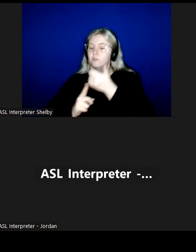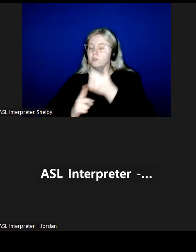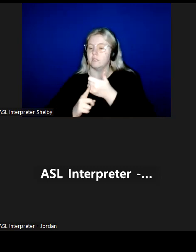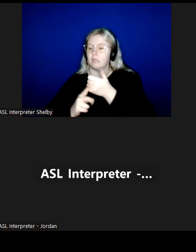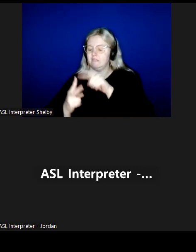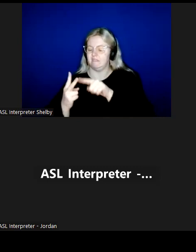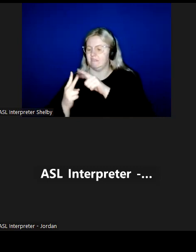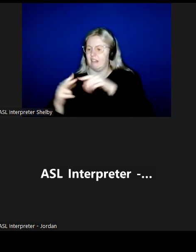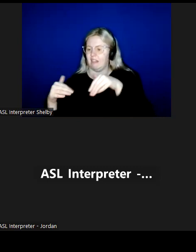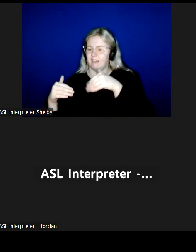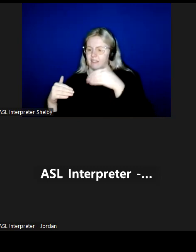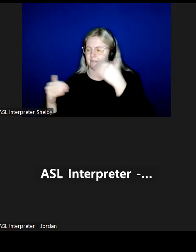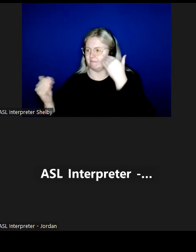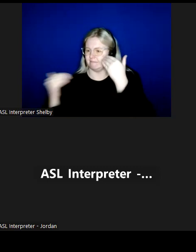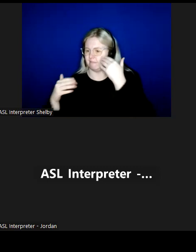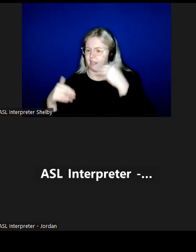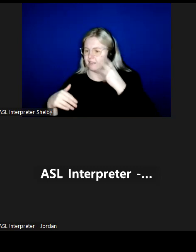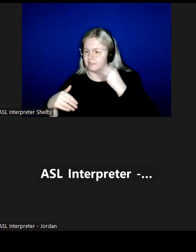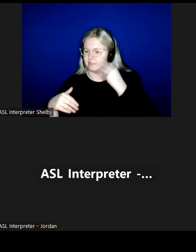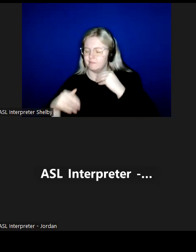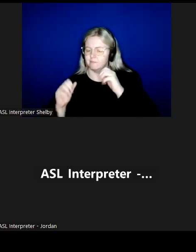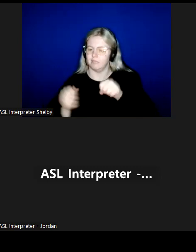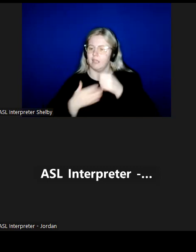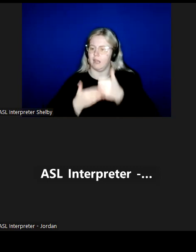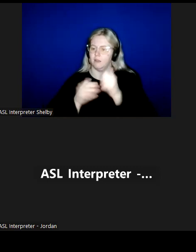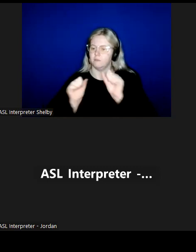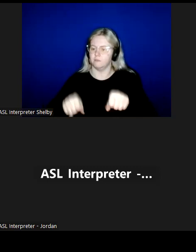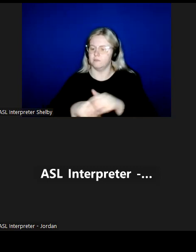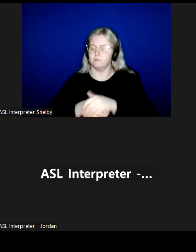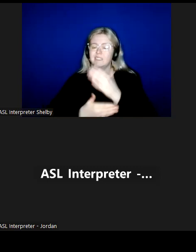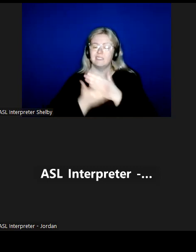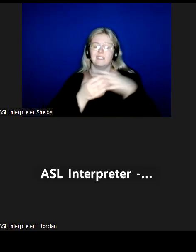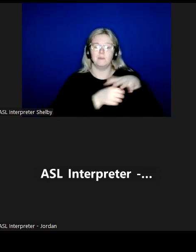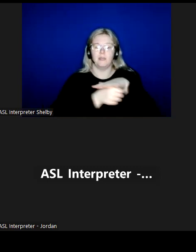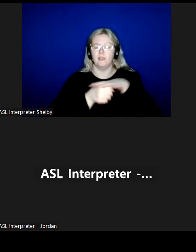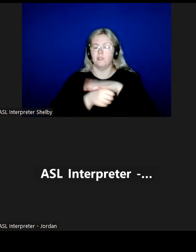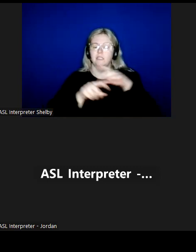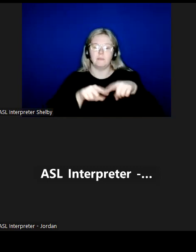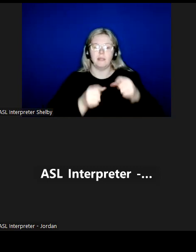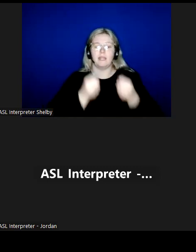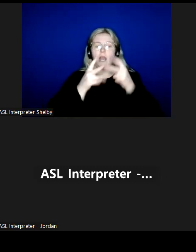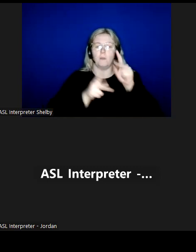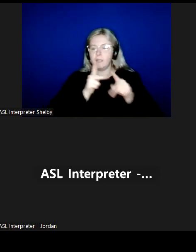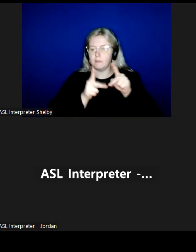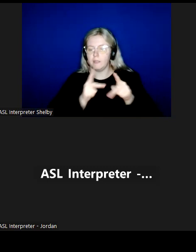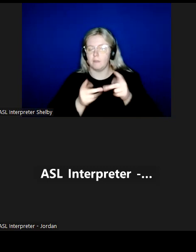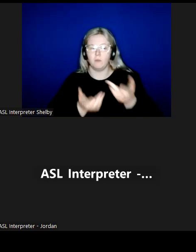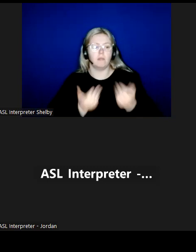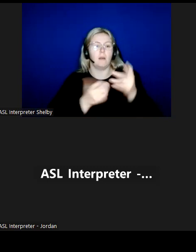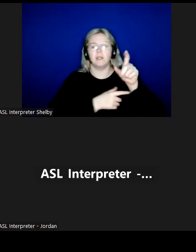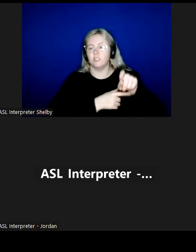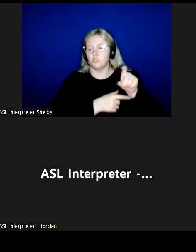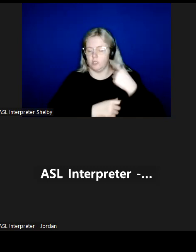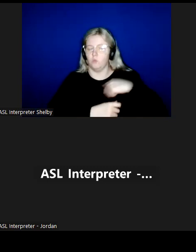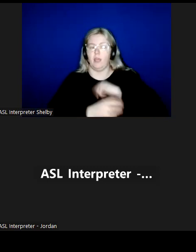needed to be connected, I could help with that. And some of our areas, depending on the numbers and the need, have offered support groups in the